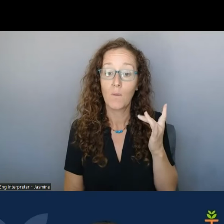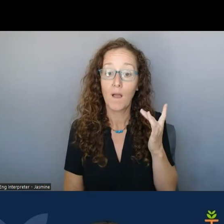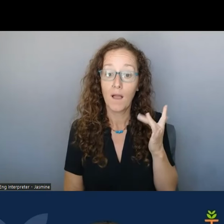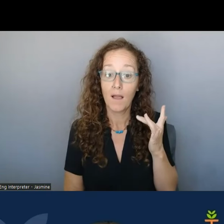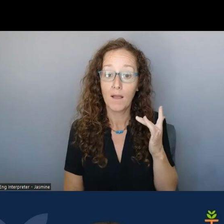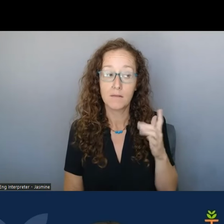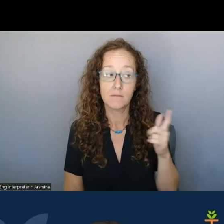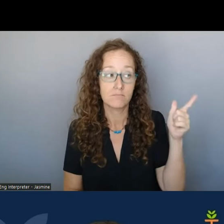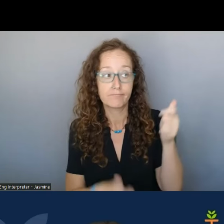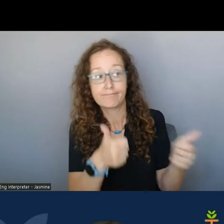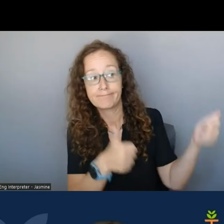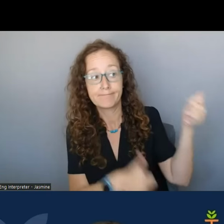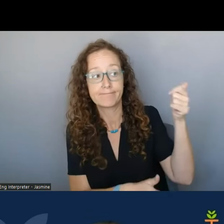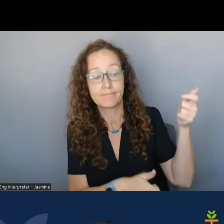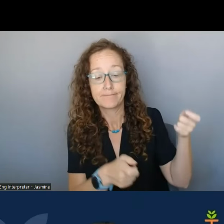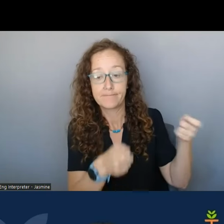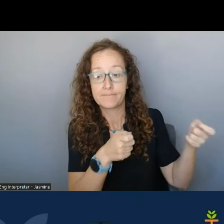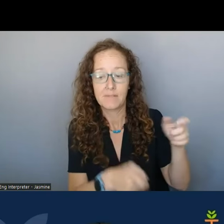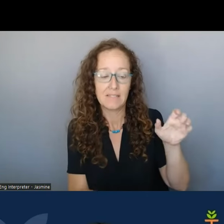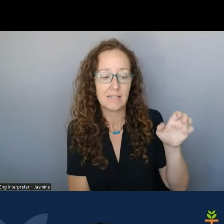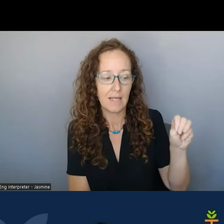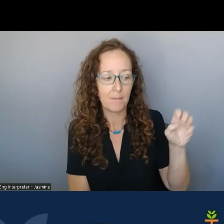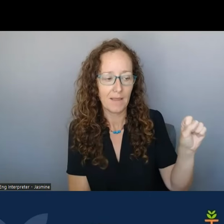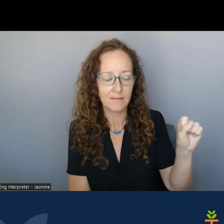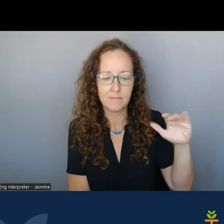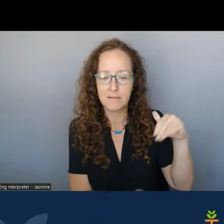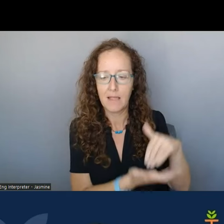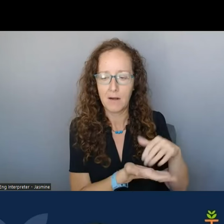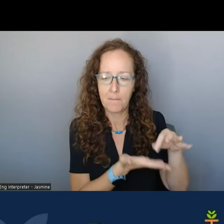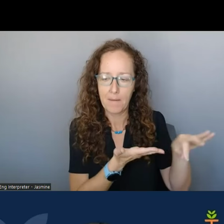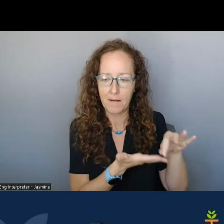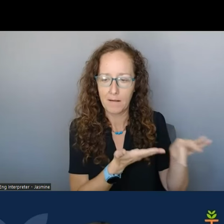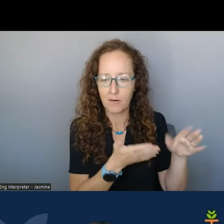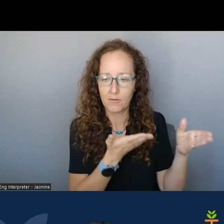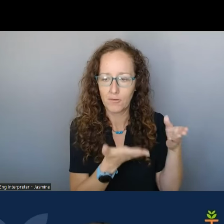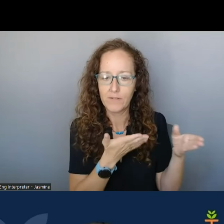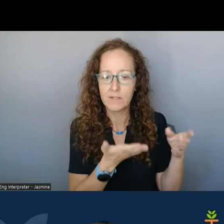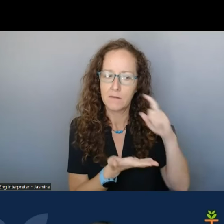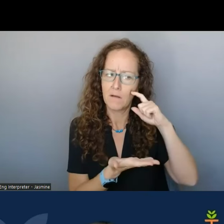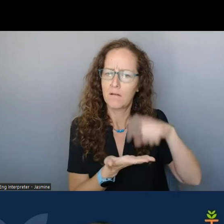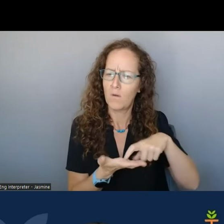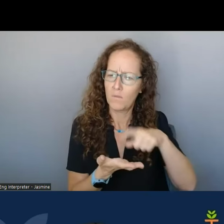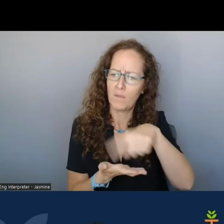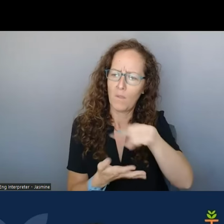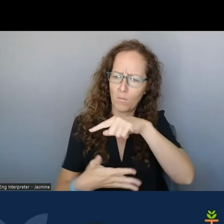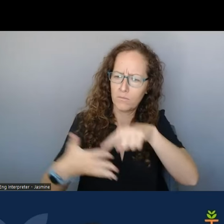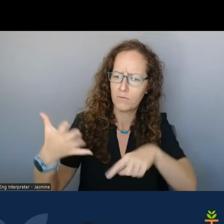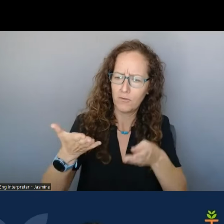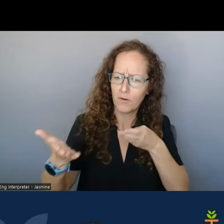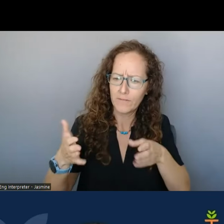for Medicare and Medicaid Services, or CMS, they saw a significant increase in the number of these services being